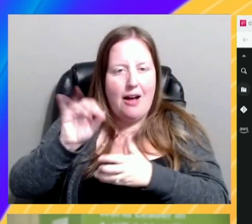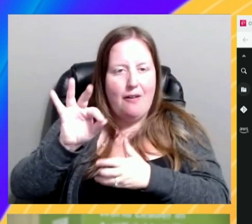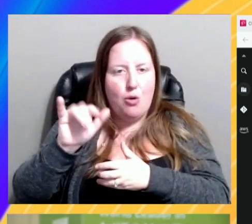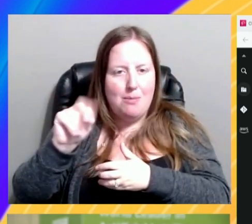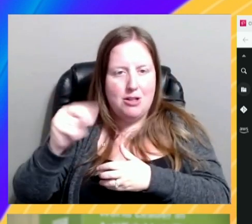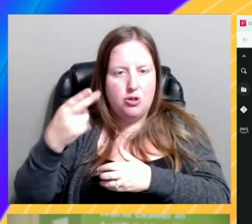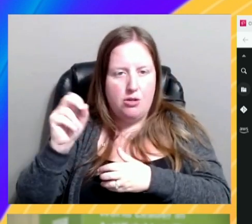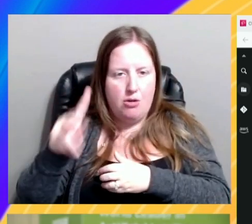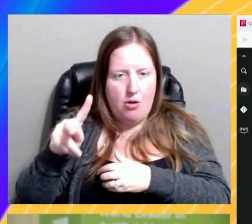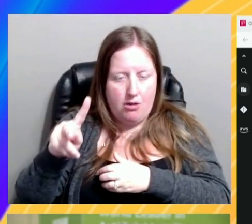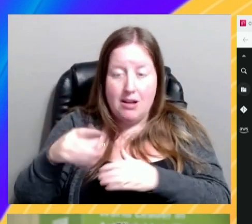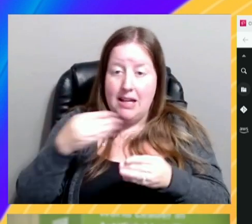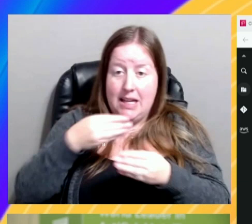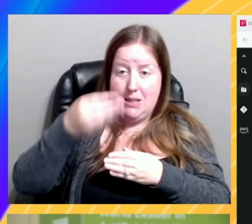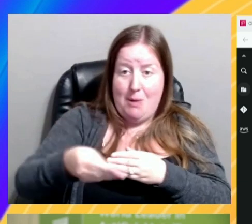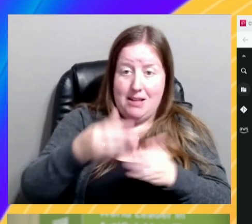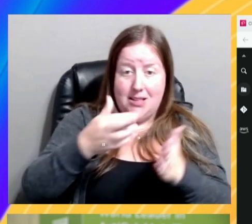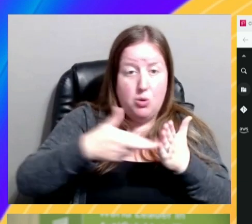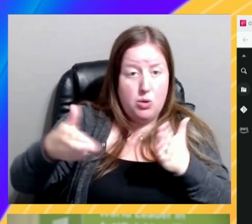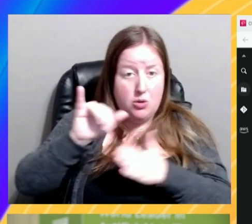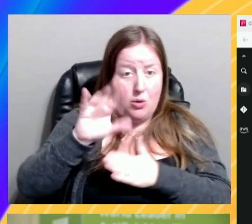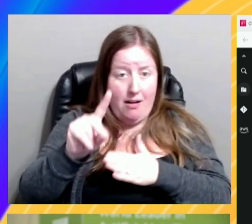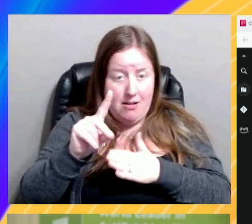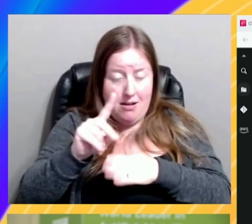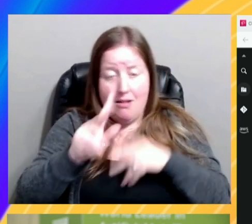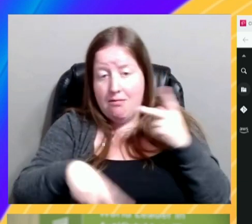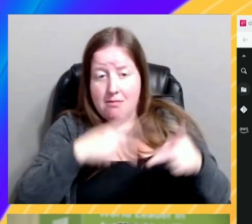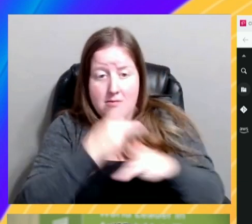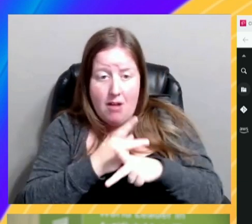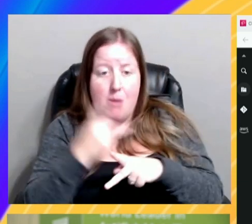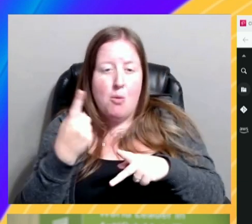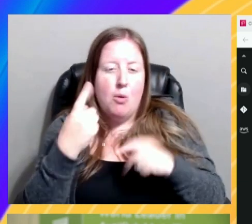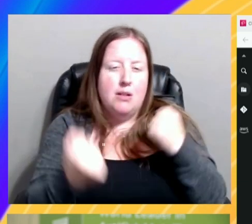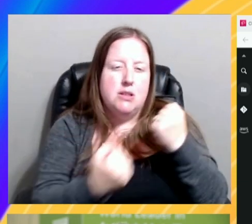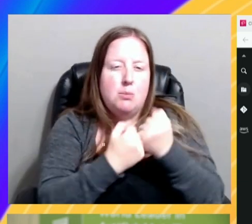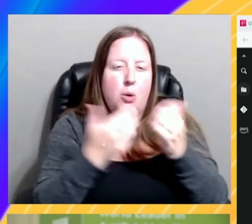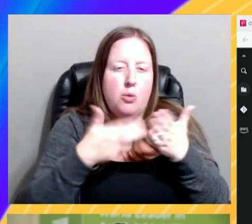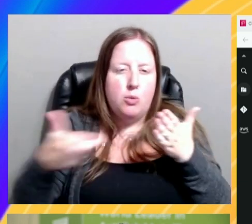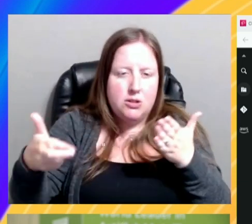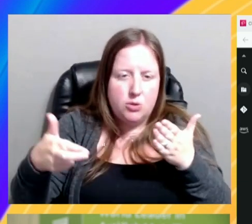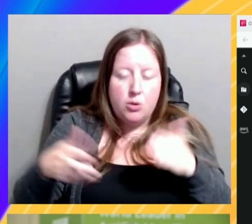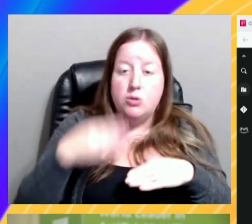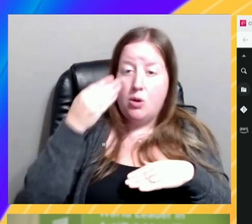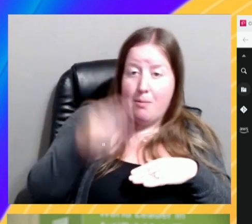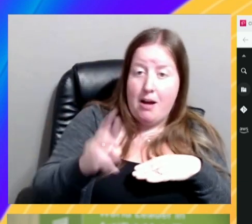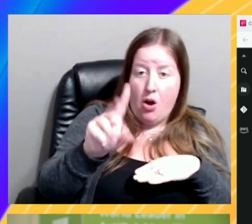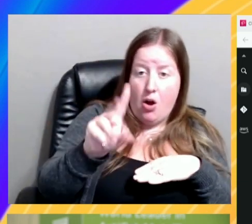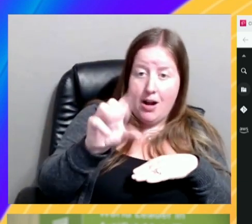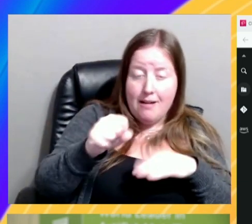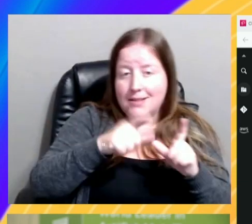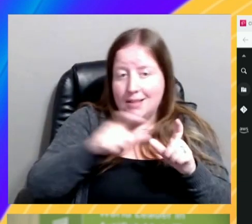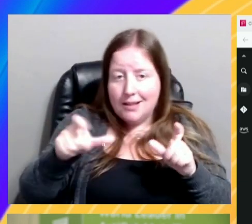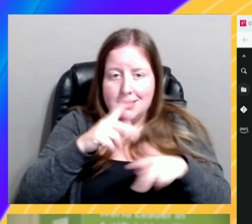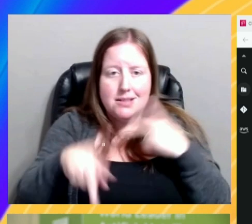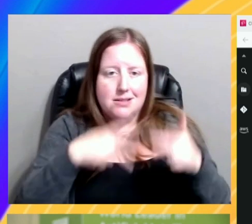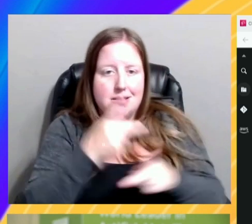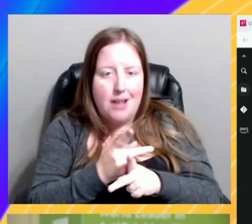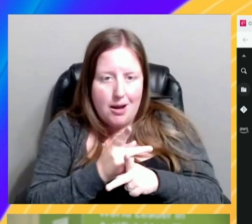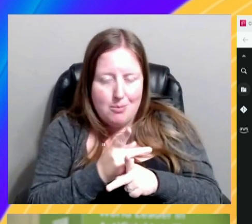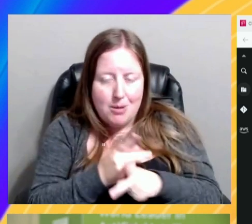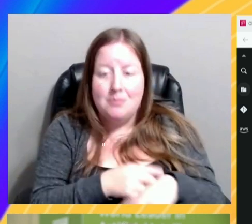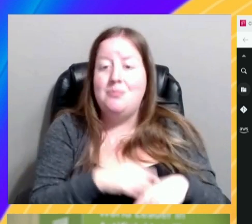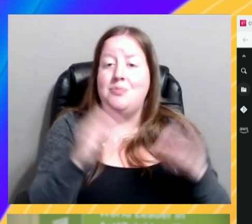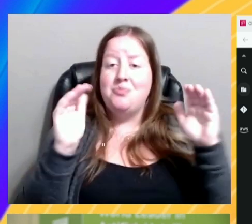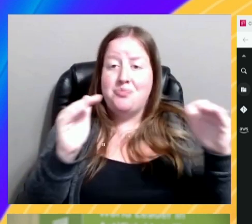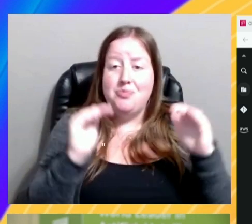the resource ID, the resource type being one of the supported resources. So you're passing in their RDS instance type or so forth. Yep. Then you're passing in the